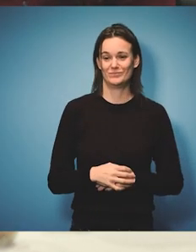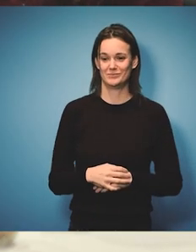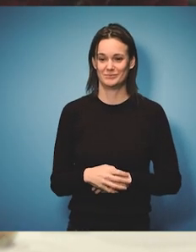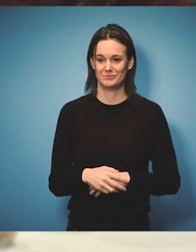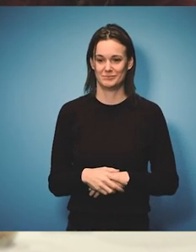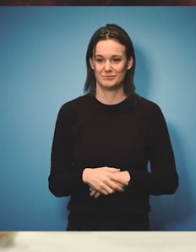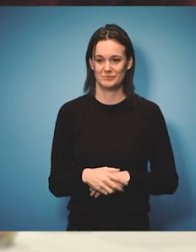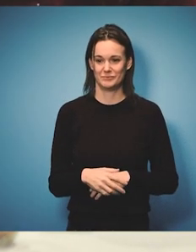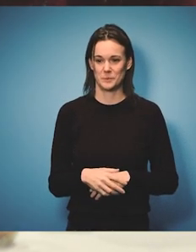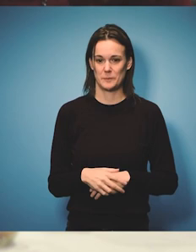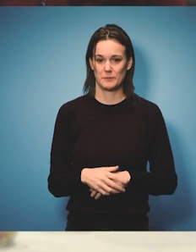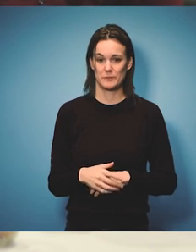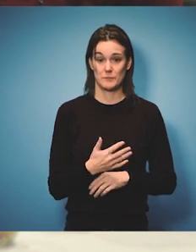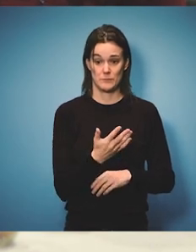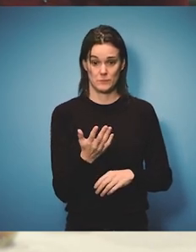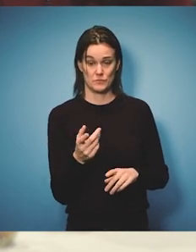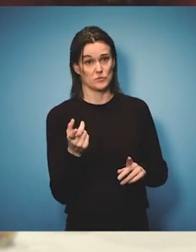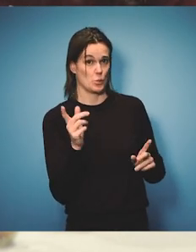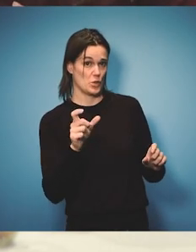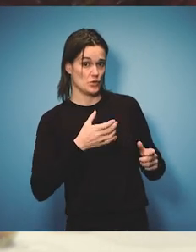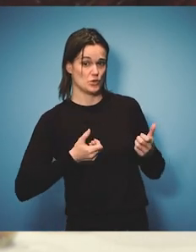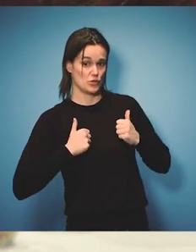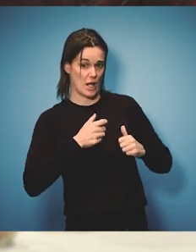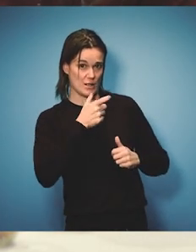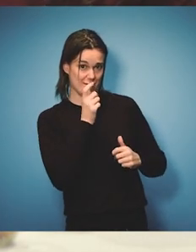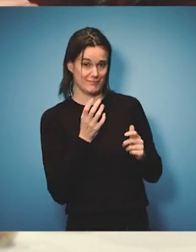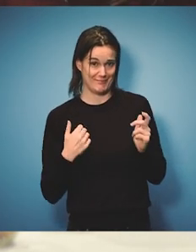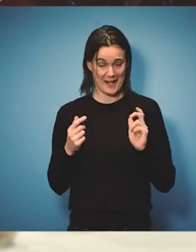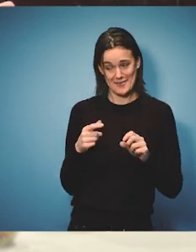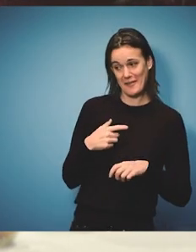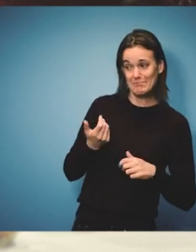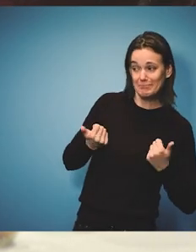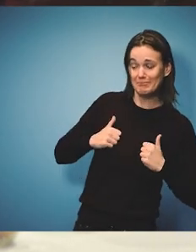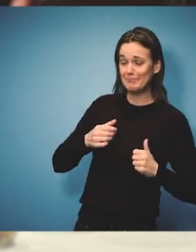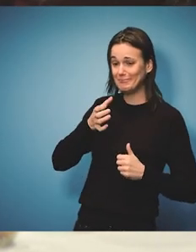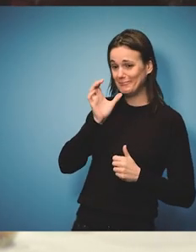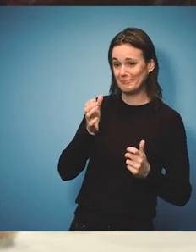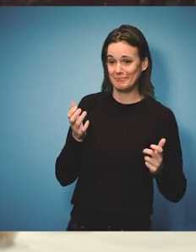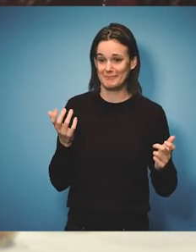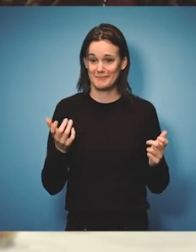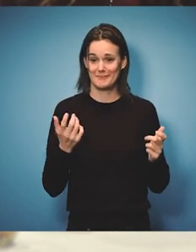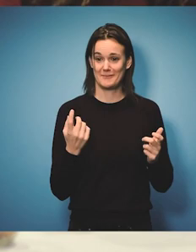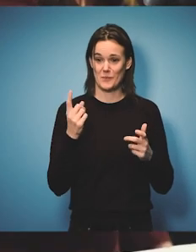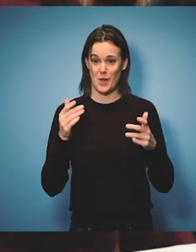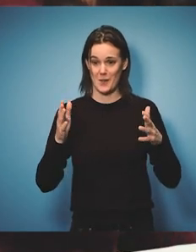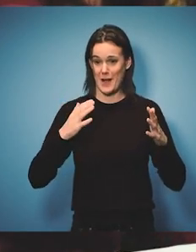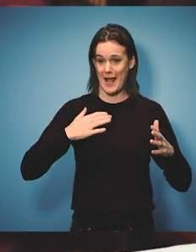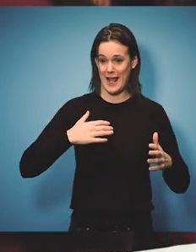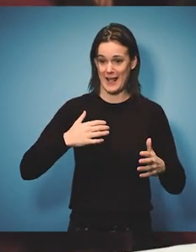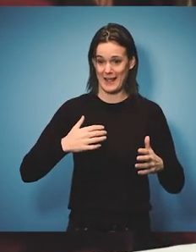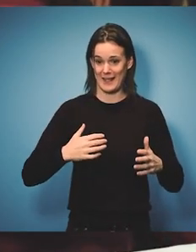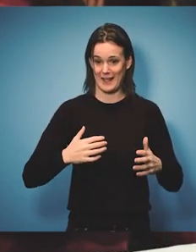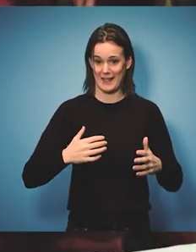your guests with this one. Okay, well, you should probably just make sure that it's okay. I mean, like, dive right in? Well, I think there's only one way to do this. All